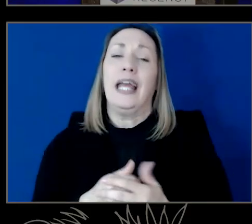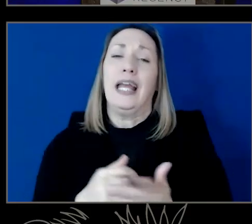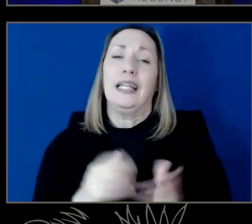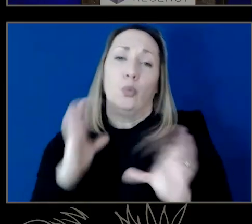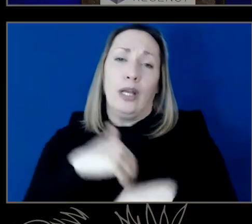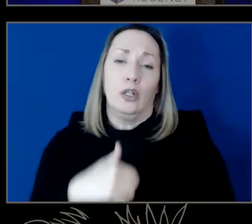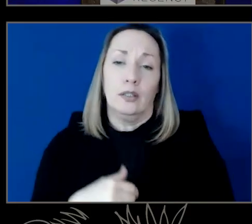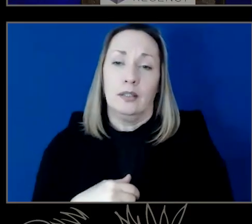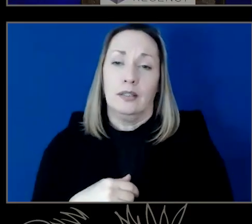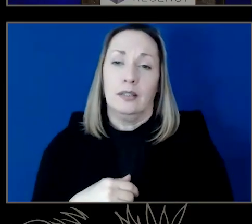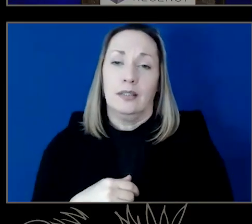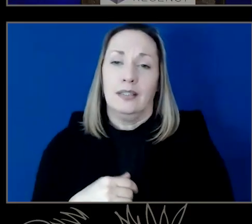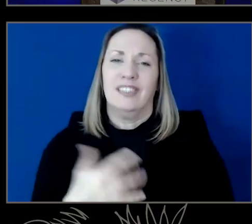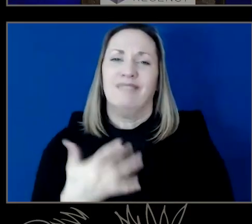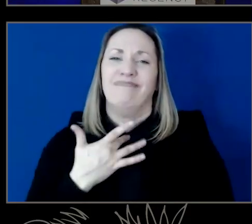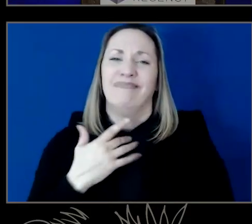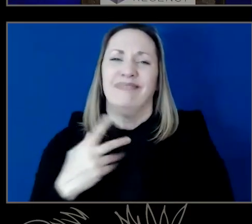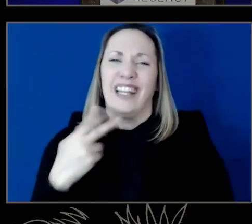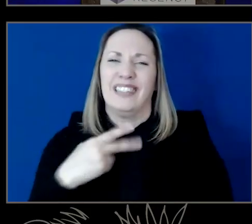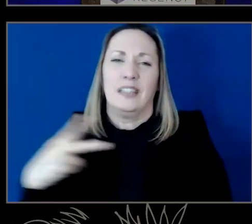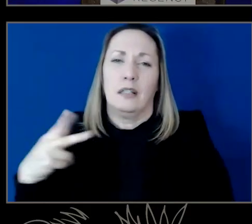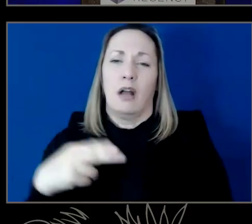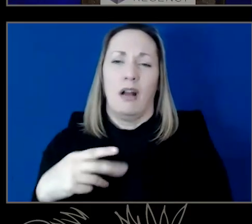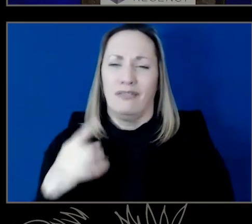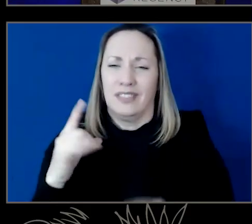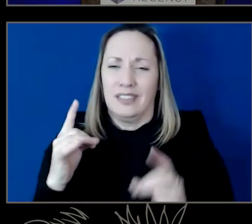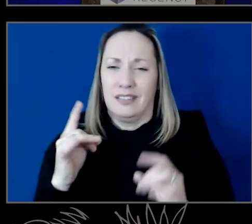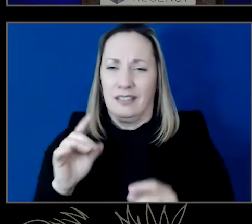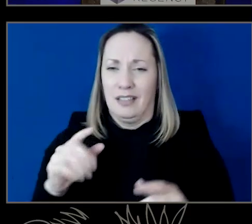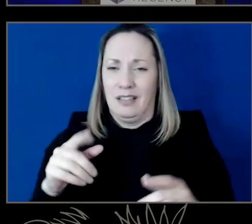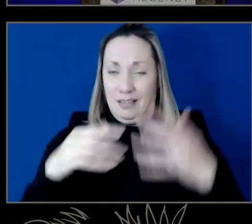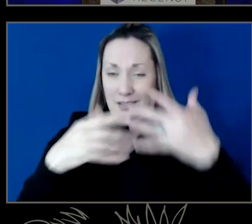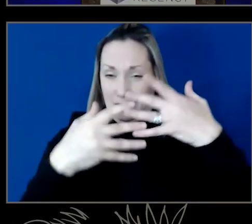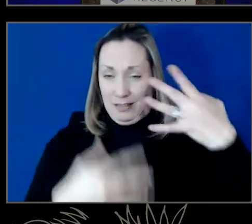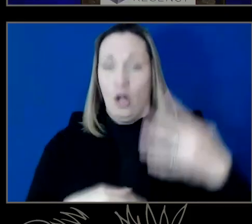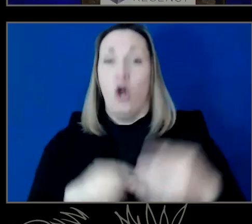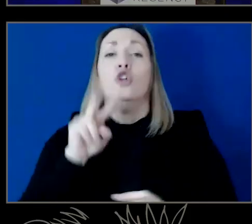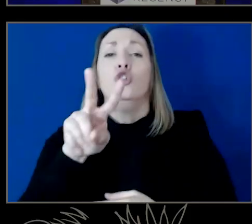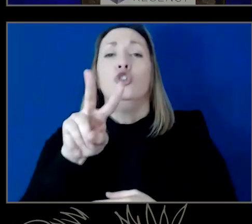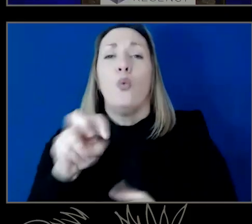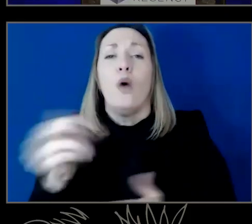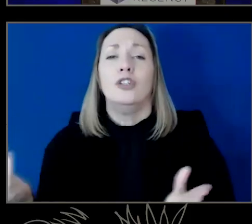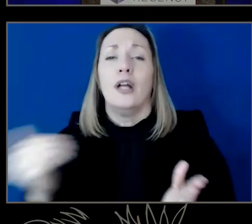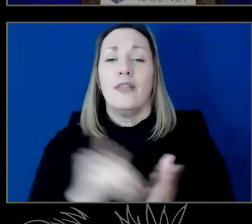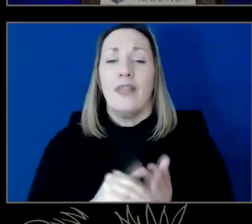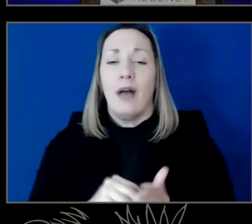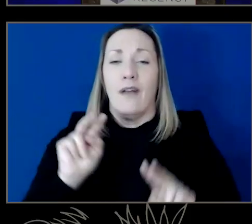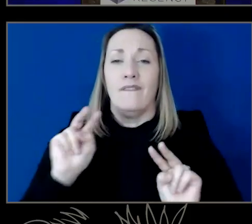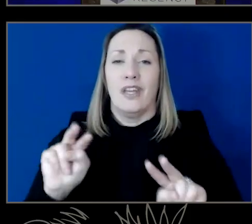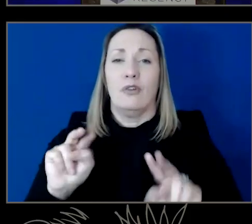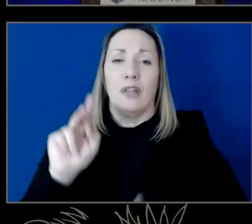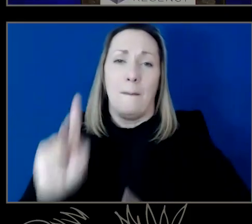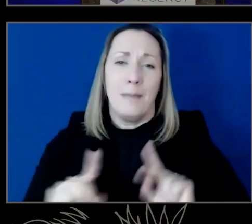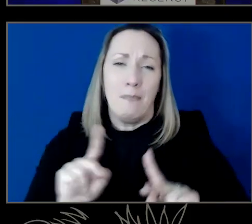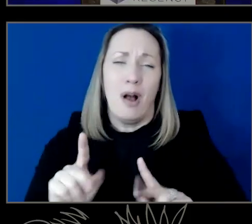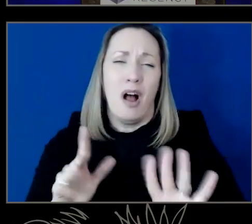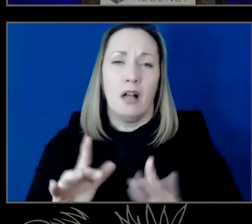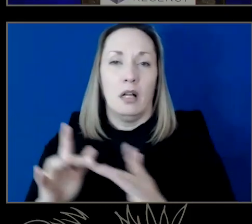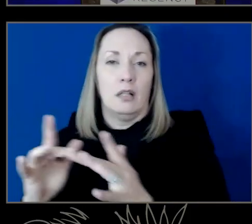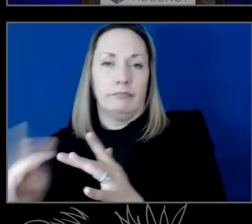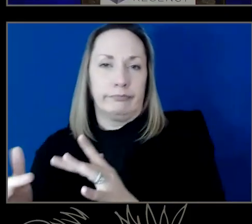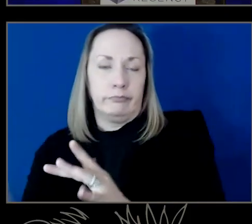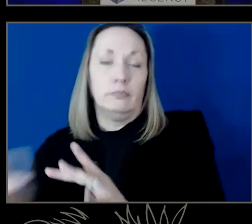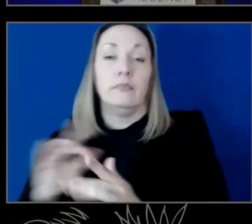cut off the likes accidentally, but 200,000 views of people kind of probably agreeing or resonating with, like, this is a